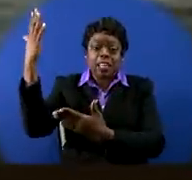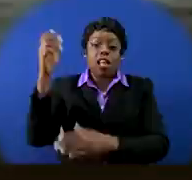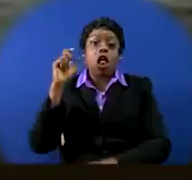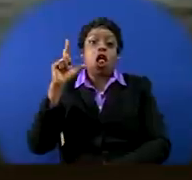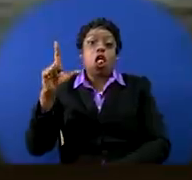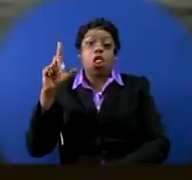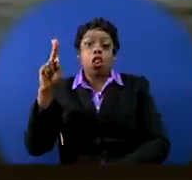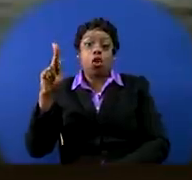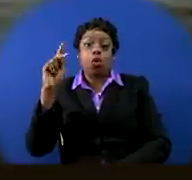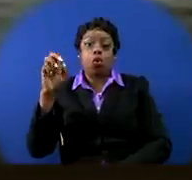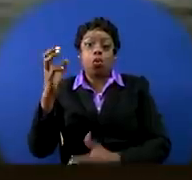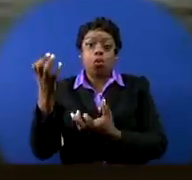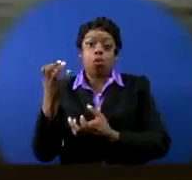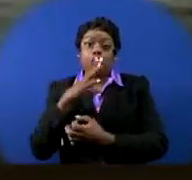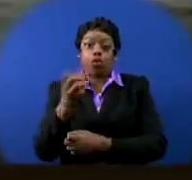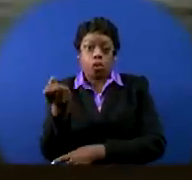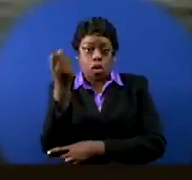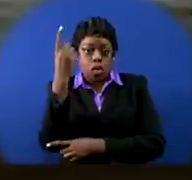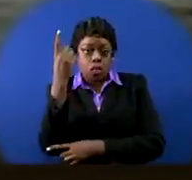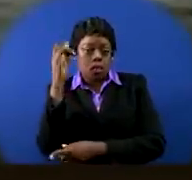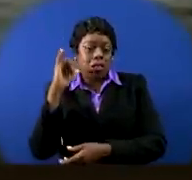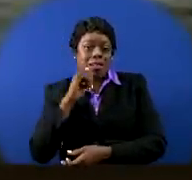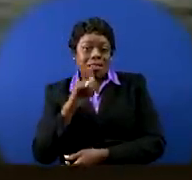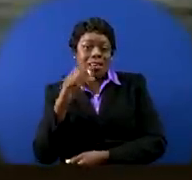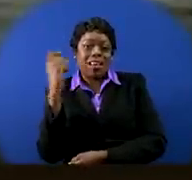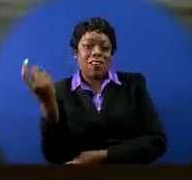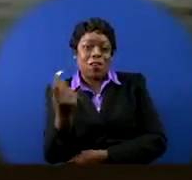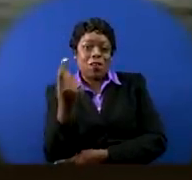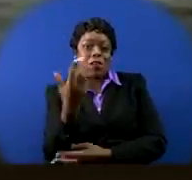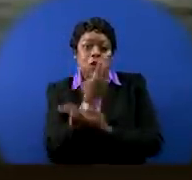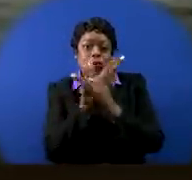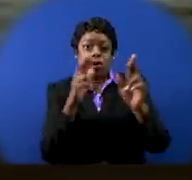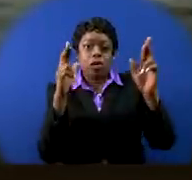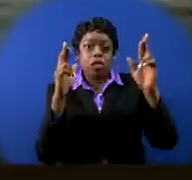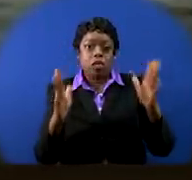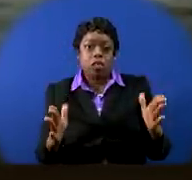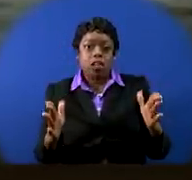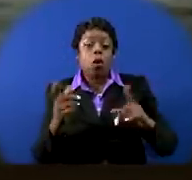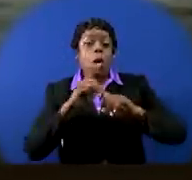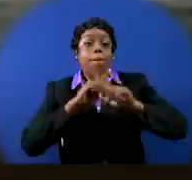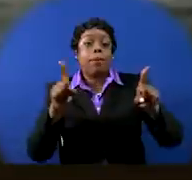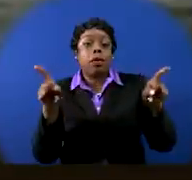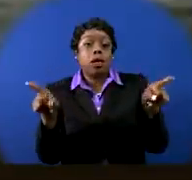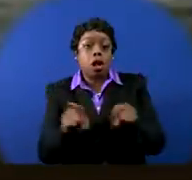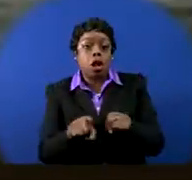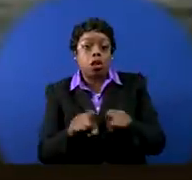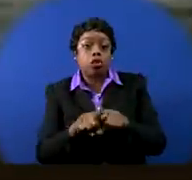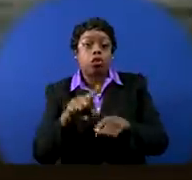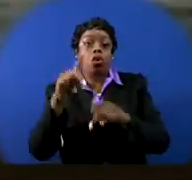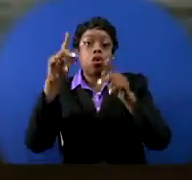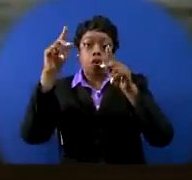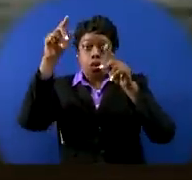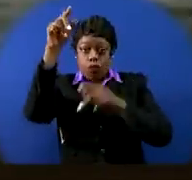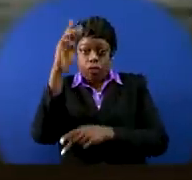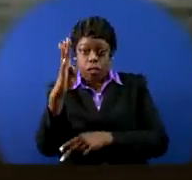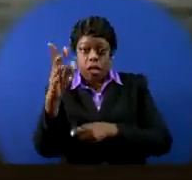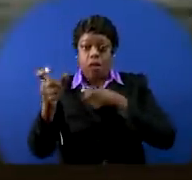know, he's not just redeemer. He is also the one who will reign forever and ever. Amen.